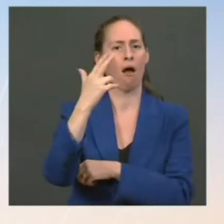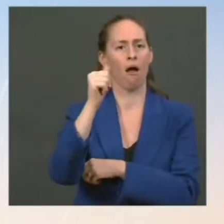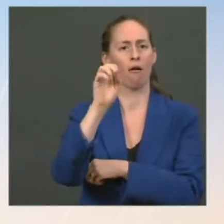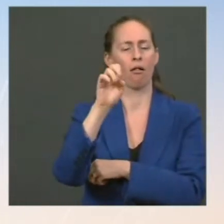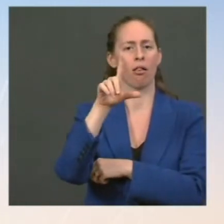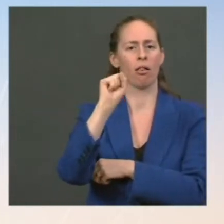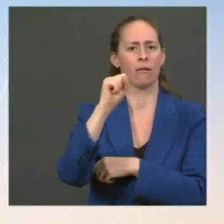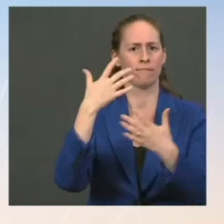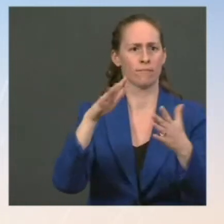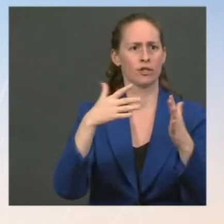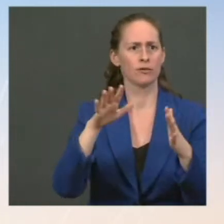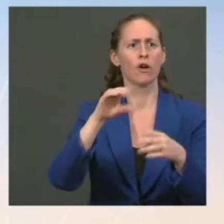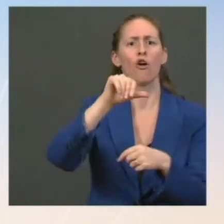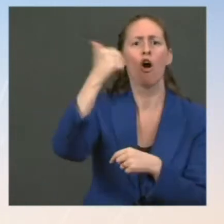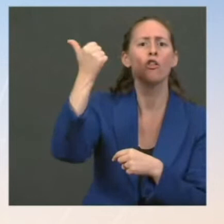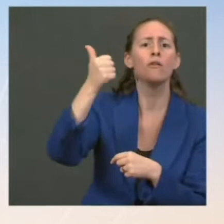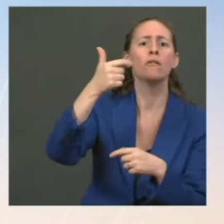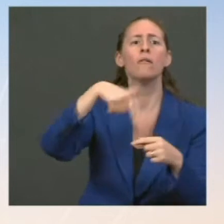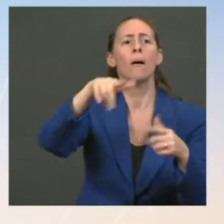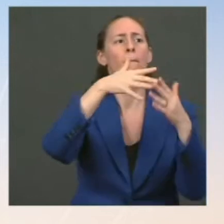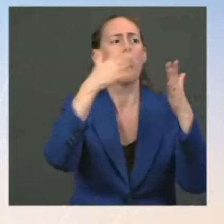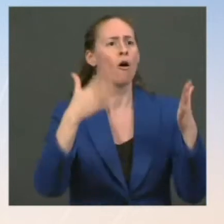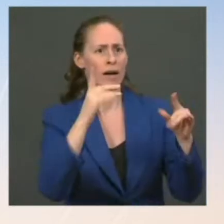who is not able to leave China.